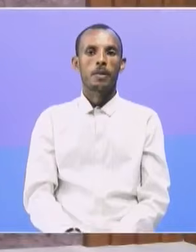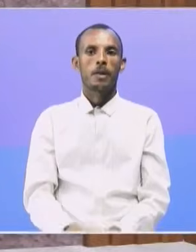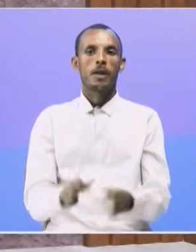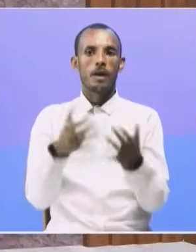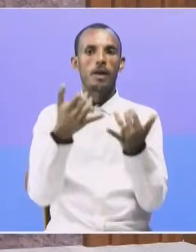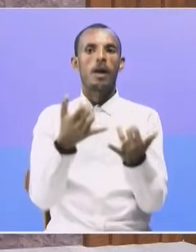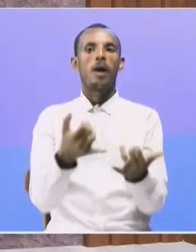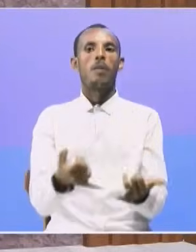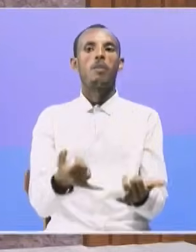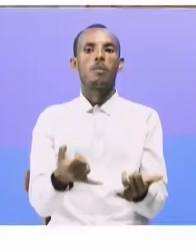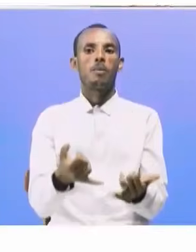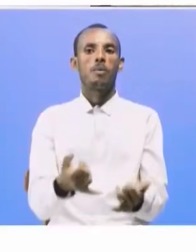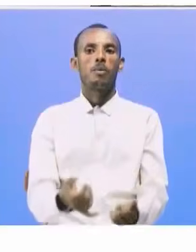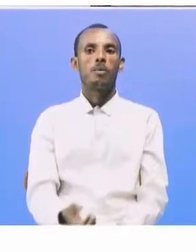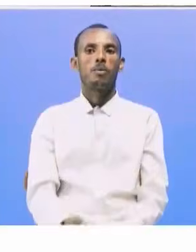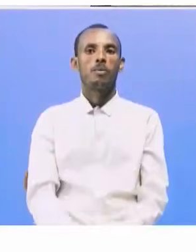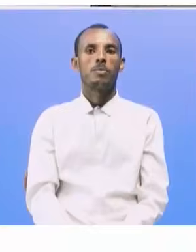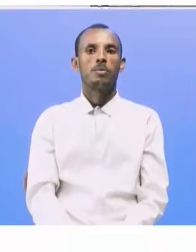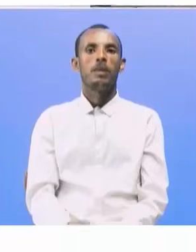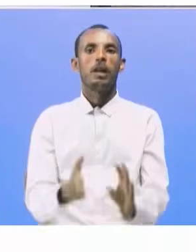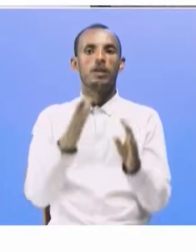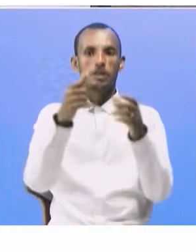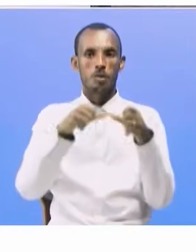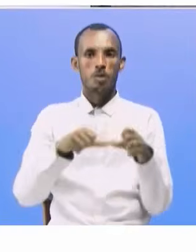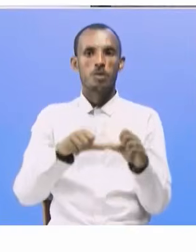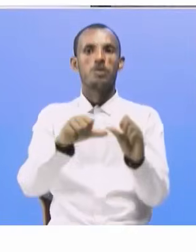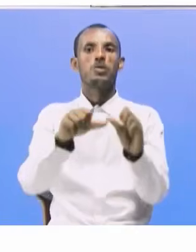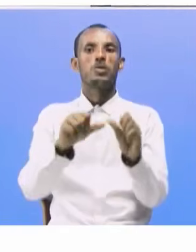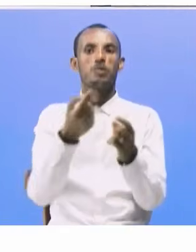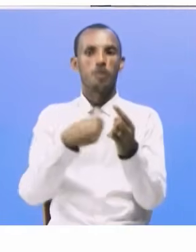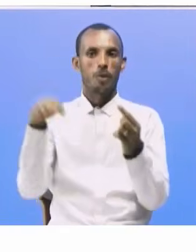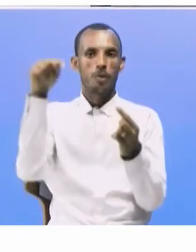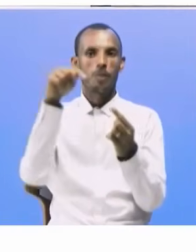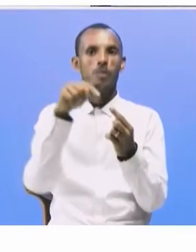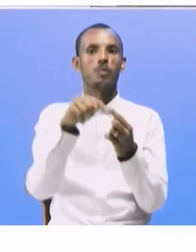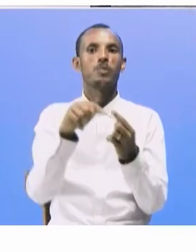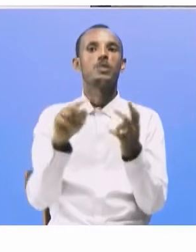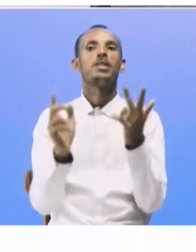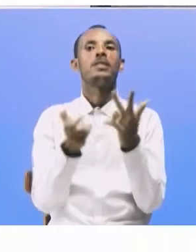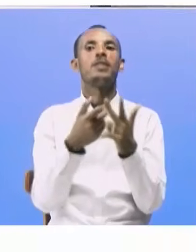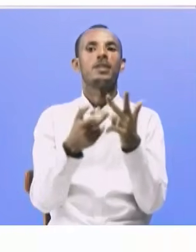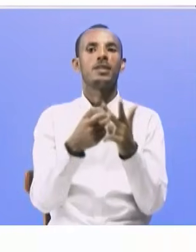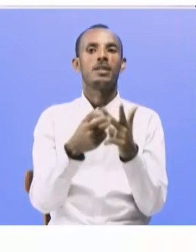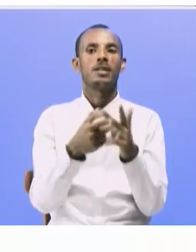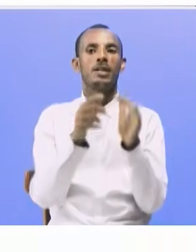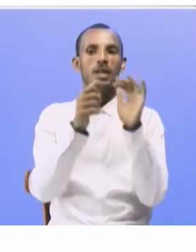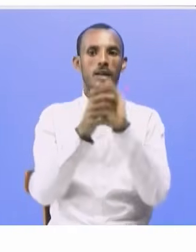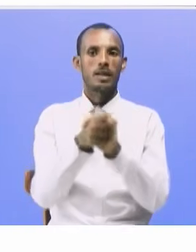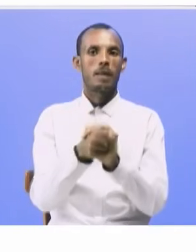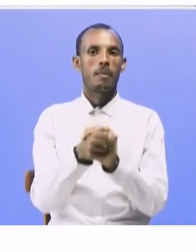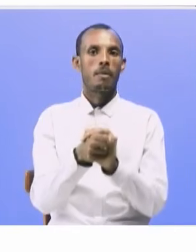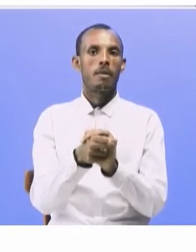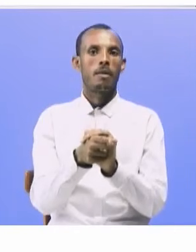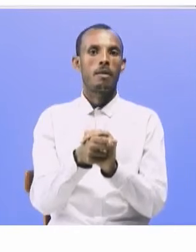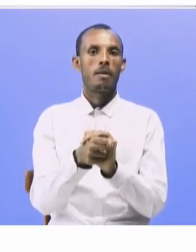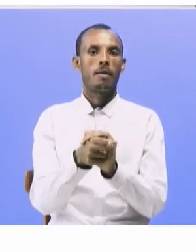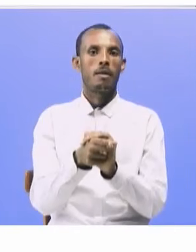Now, let's continue to third example.